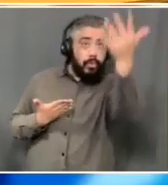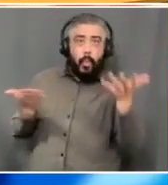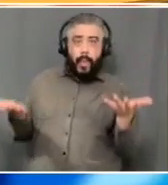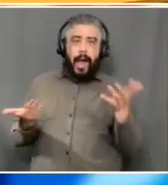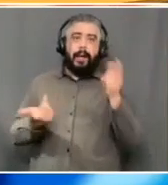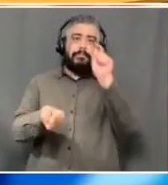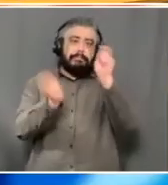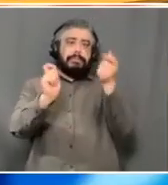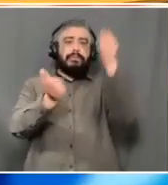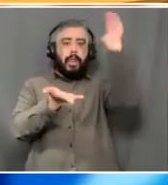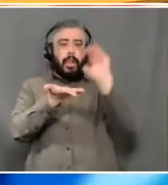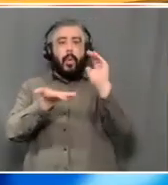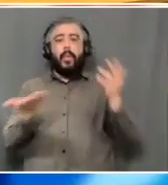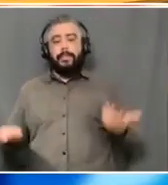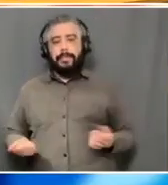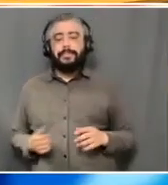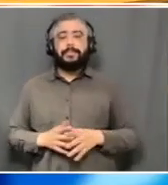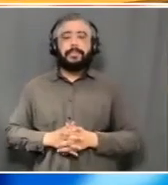lower.